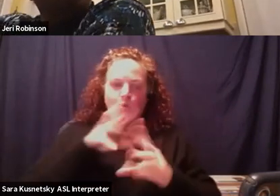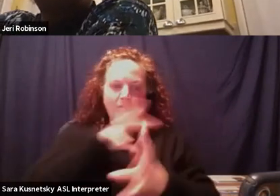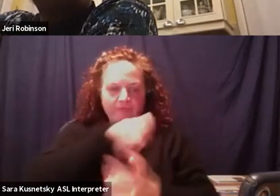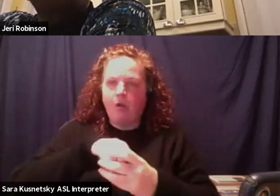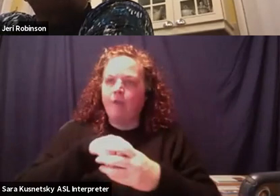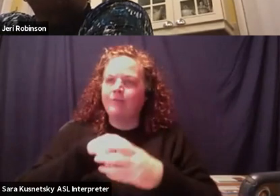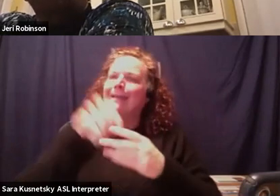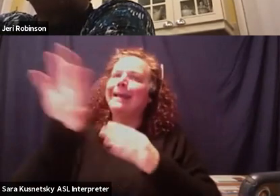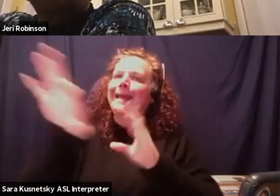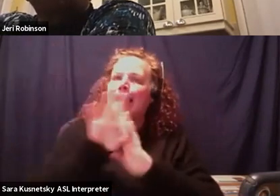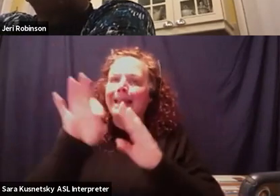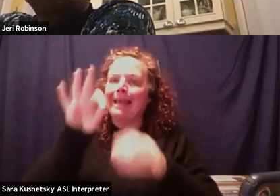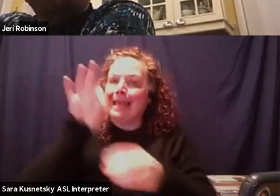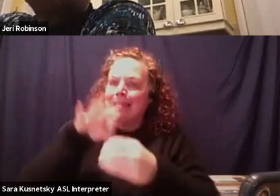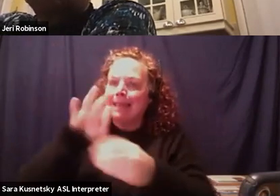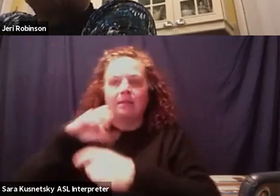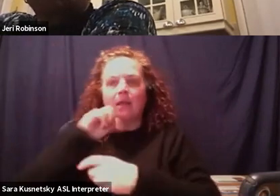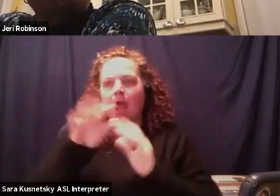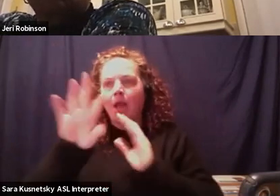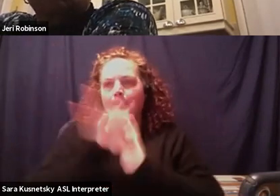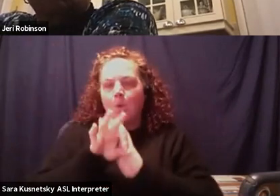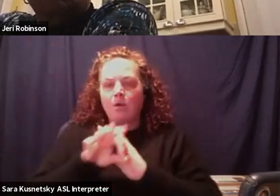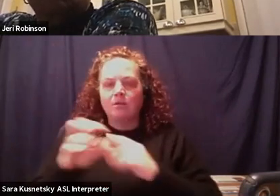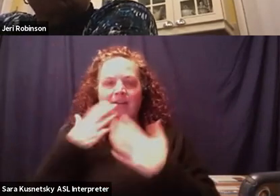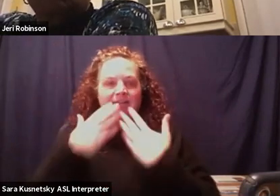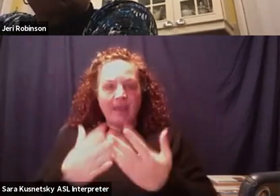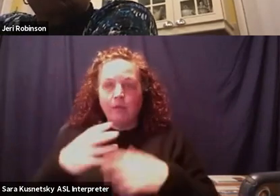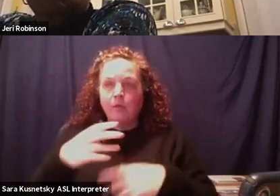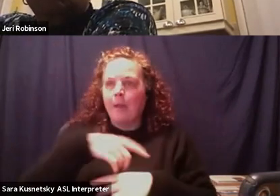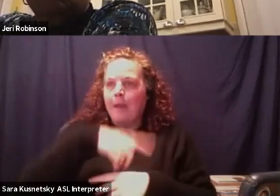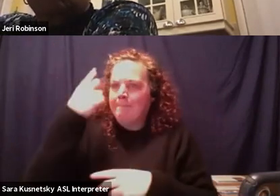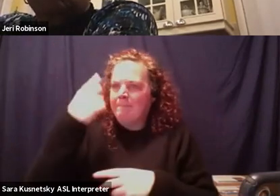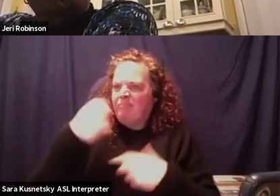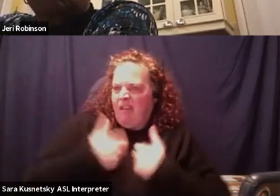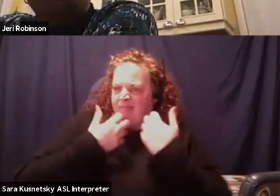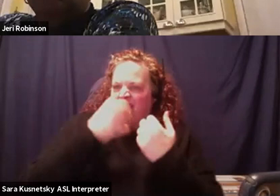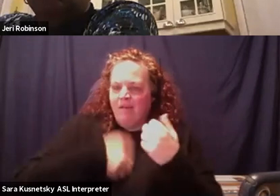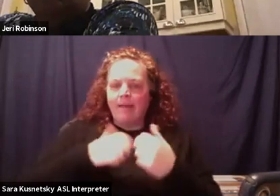the Boston School Committee now. Thank you. Black Teachers Matter. Happy Black History Month.